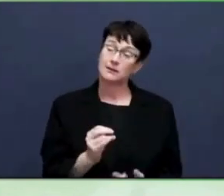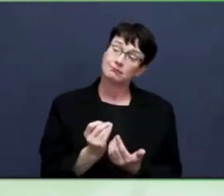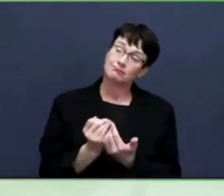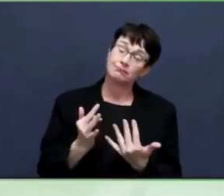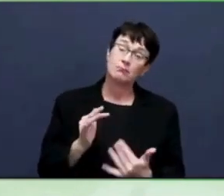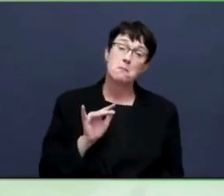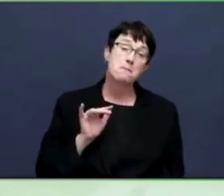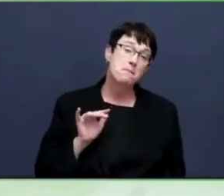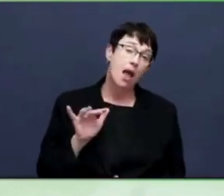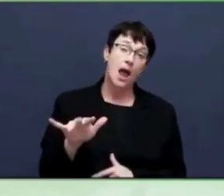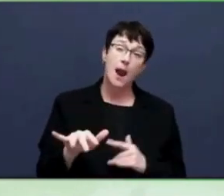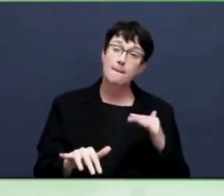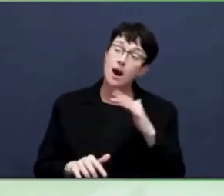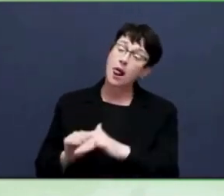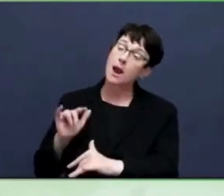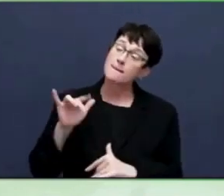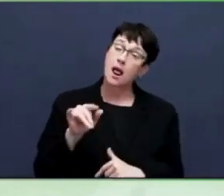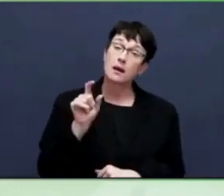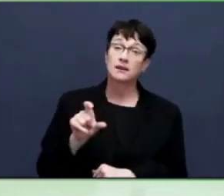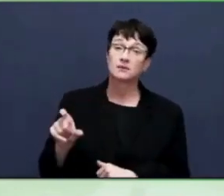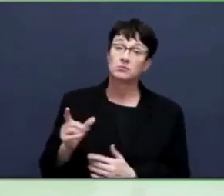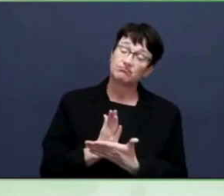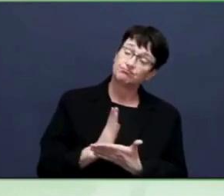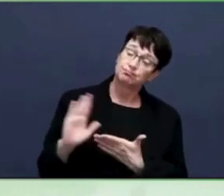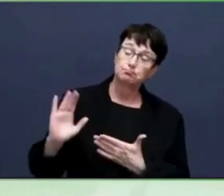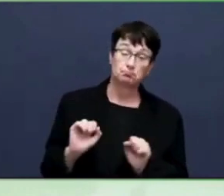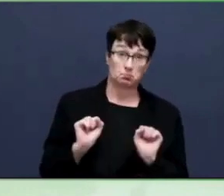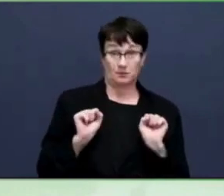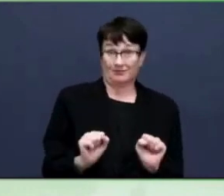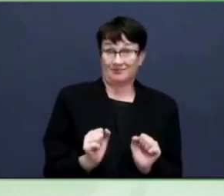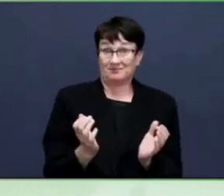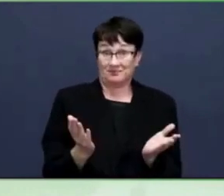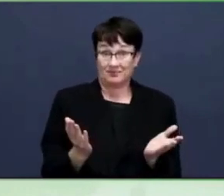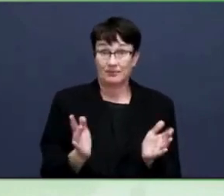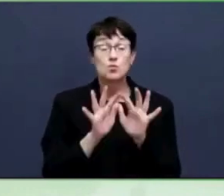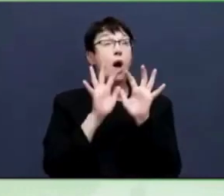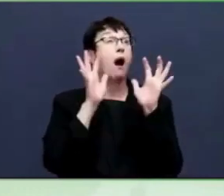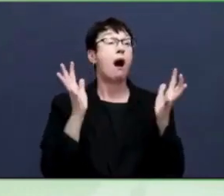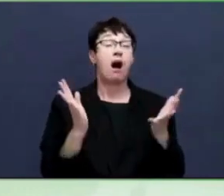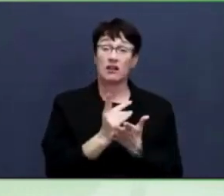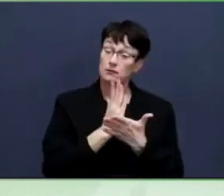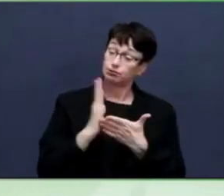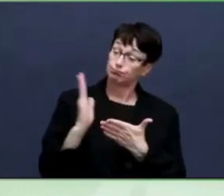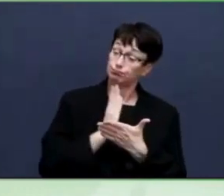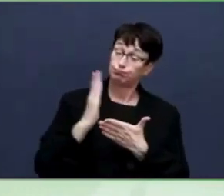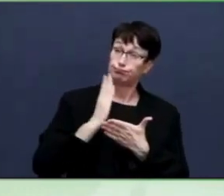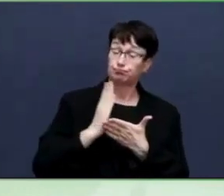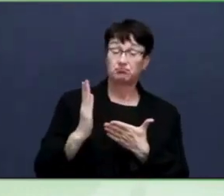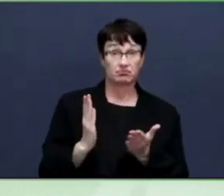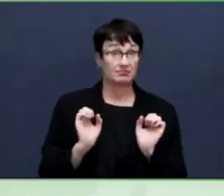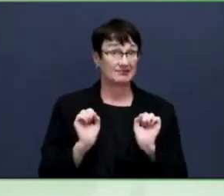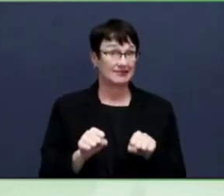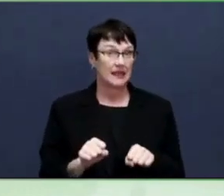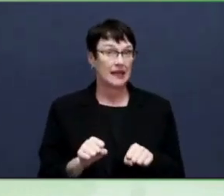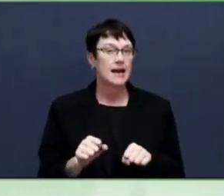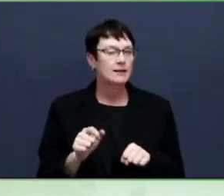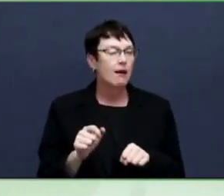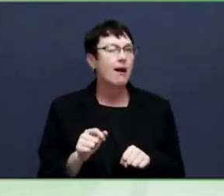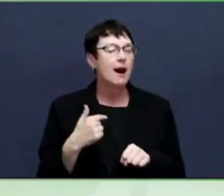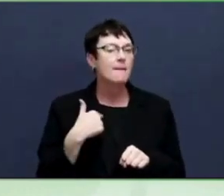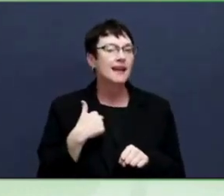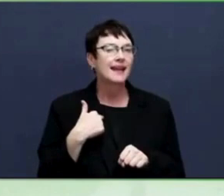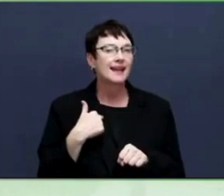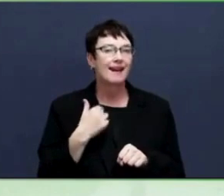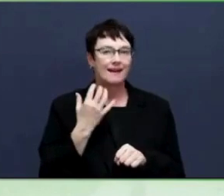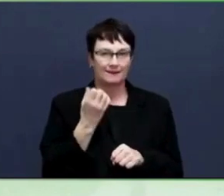trained HR people, and my little aside is, are there any other kind? And very few people ever contradict me. We have poorly